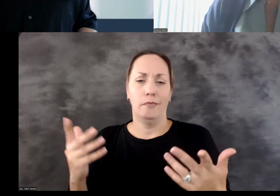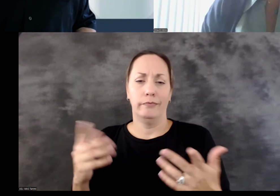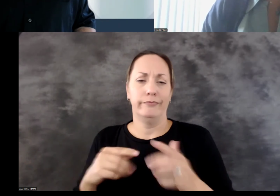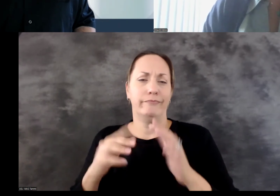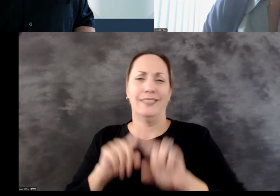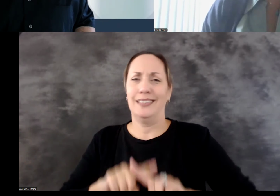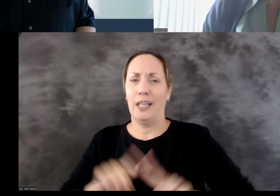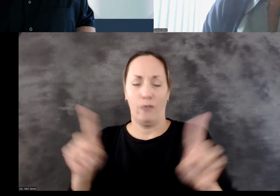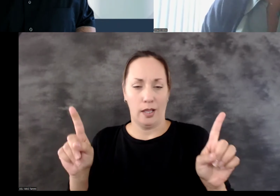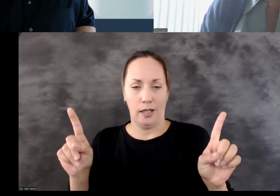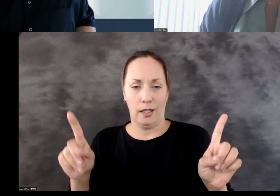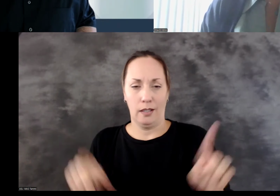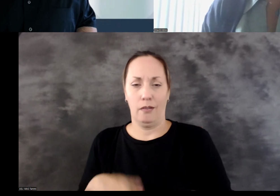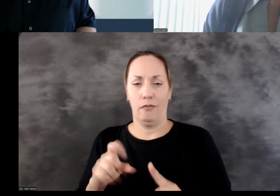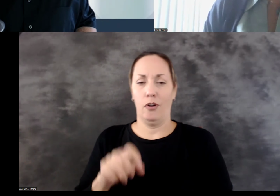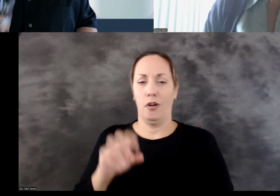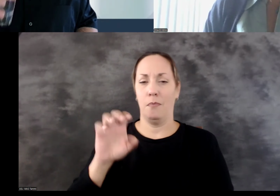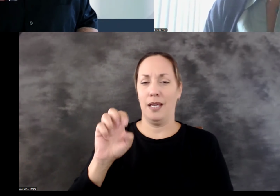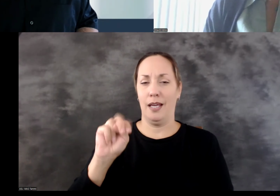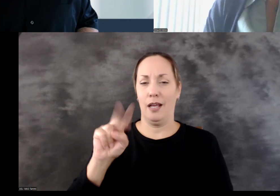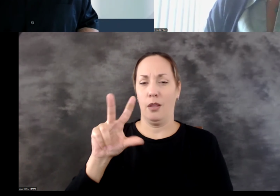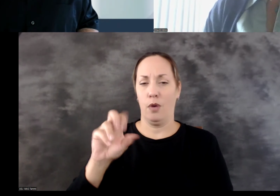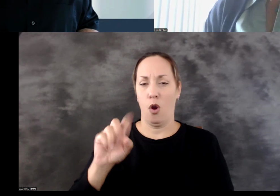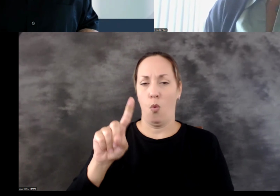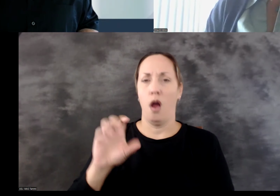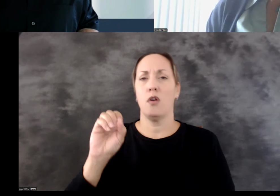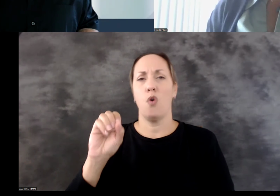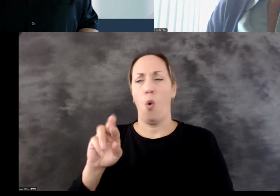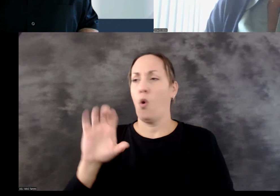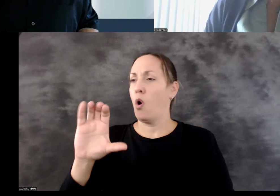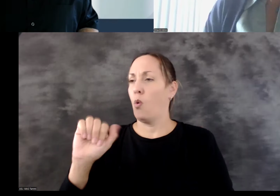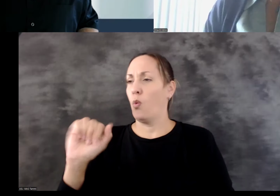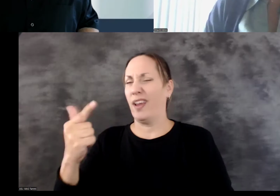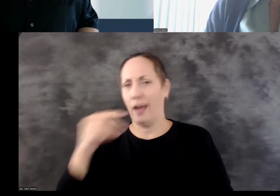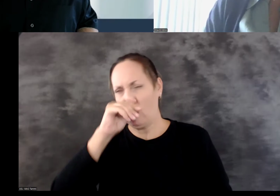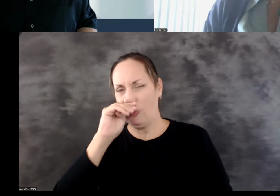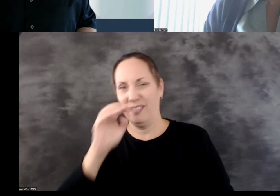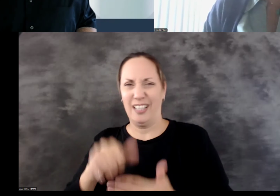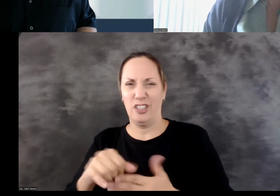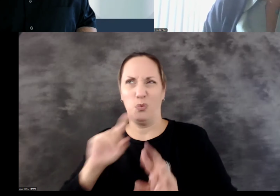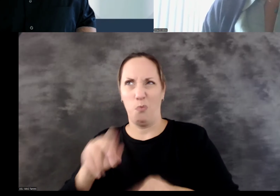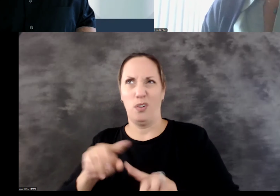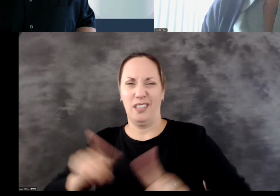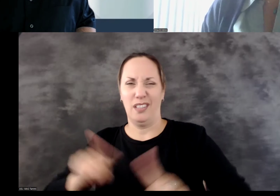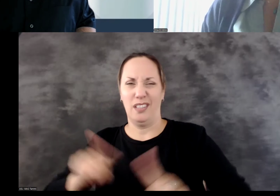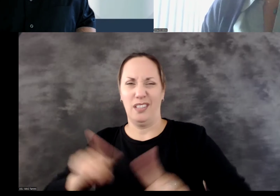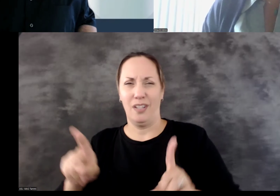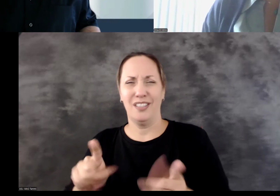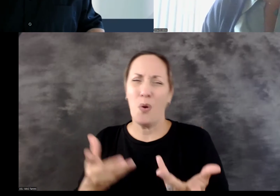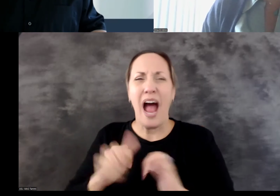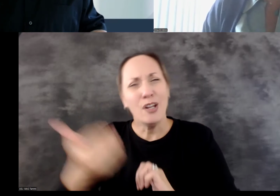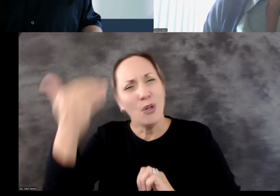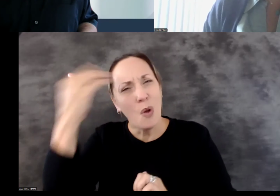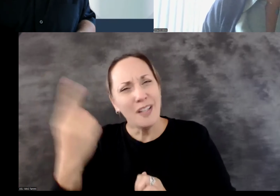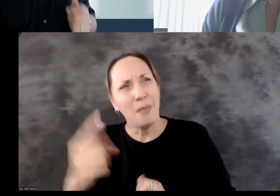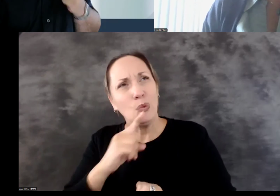from a consumer perspective, even just that, how do you rate when something is, how do you know that something is really